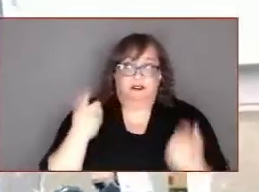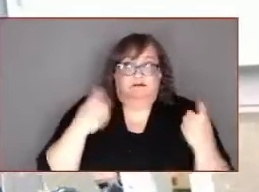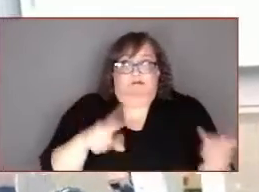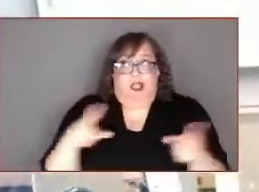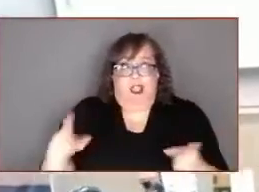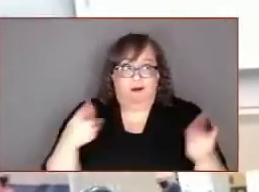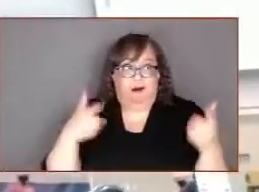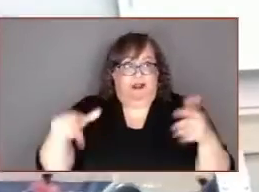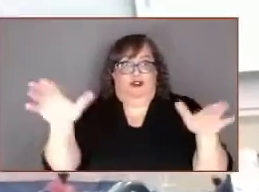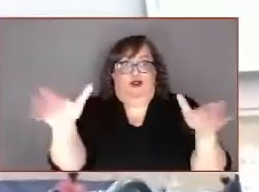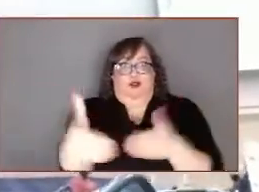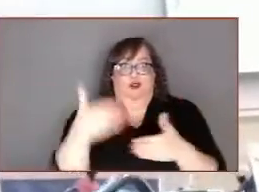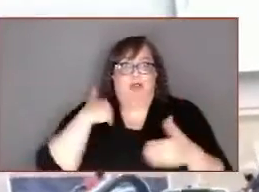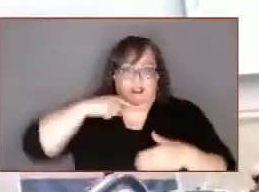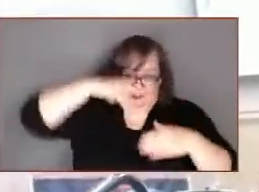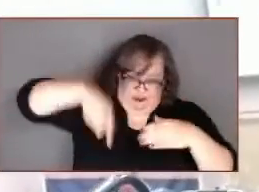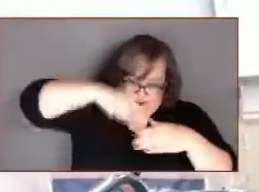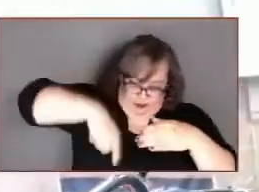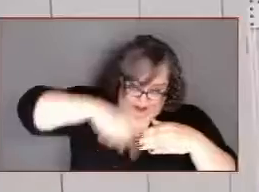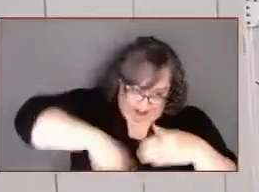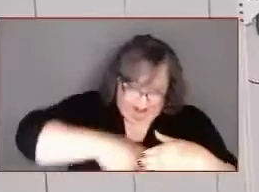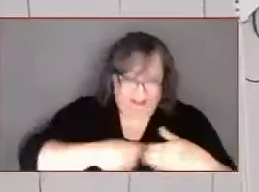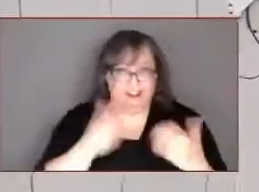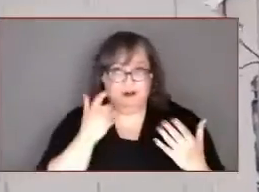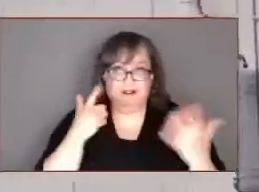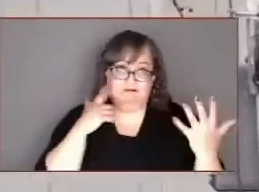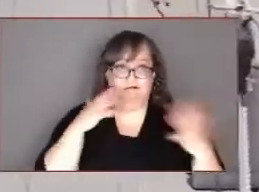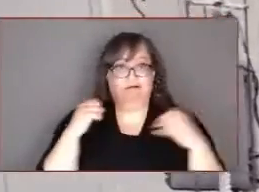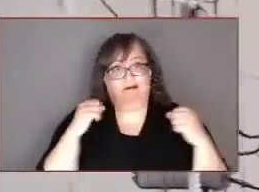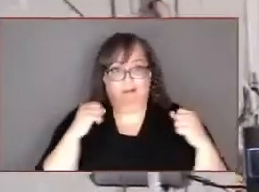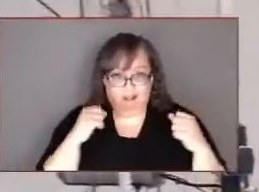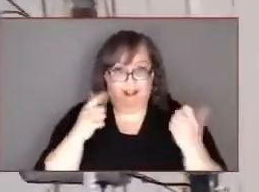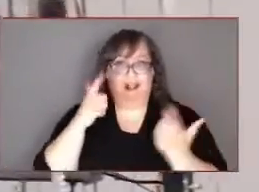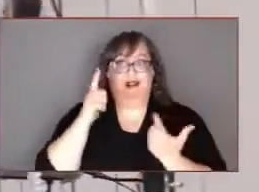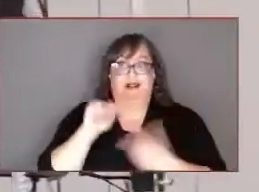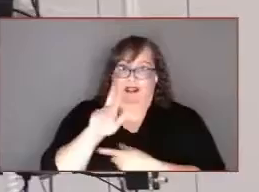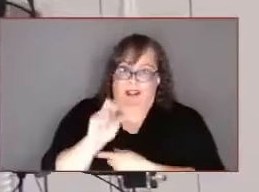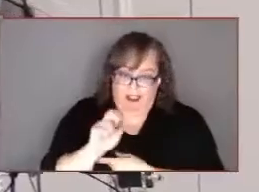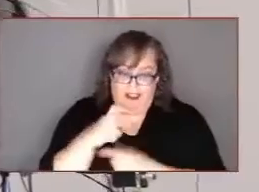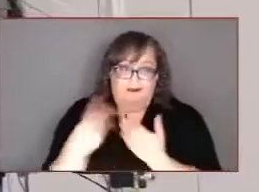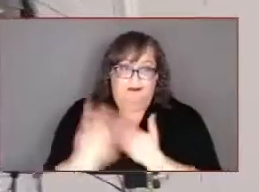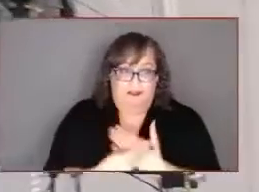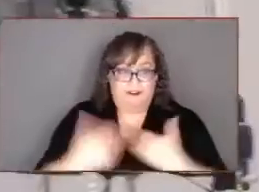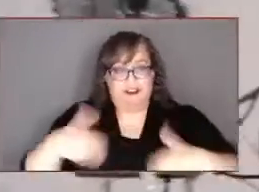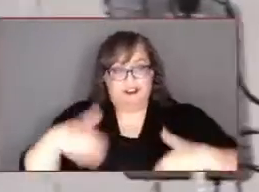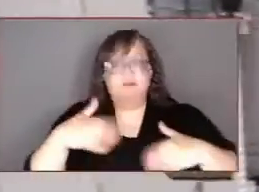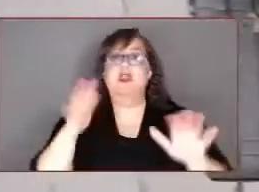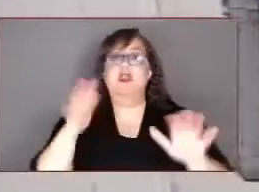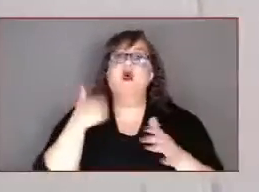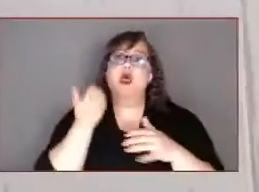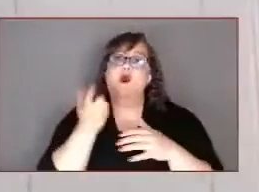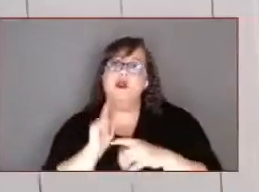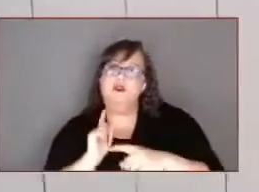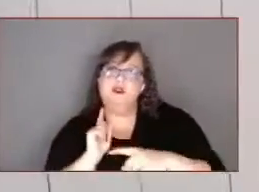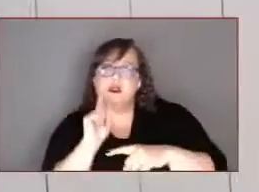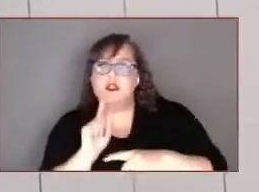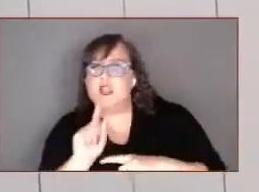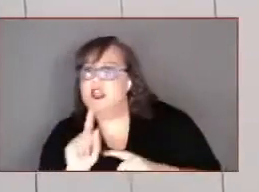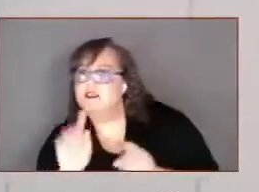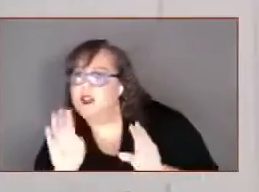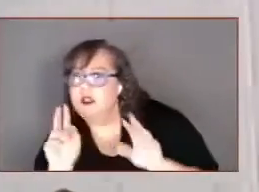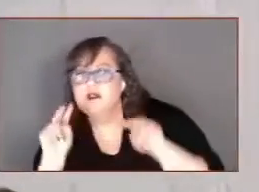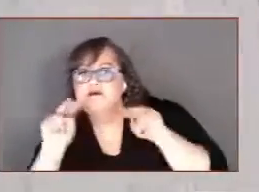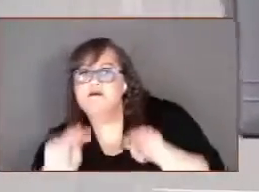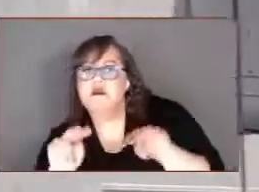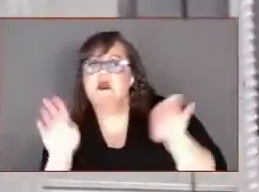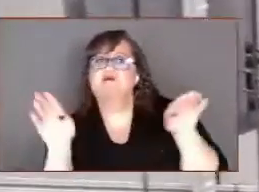talk. But before we get into the competition, why don't you step over here, and I'm going to explain a little bit more of the process so you can understand how the Moon to Mars